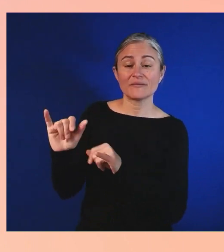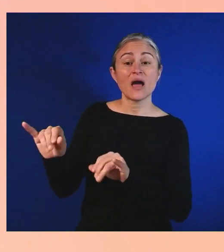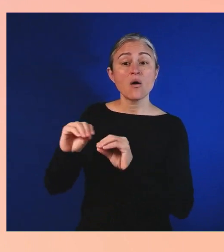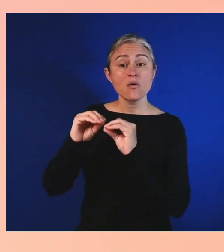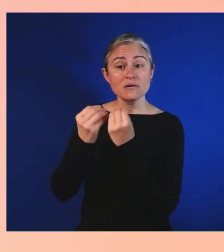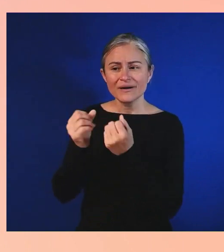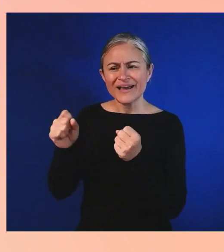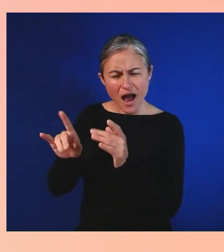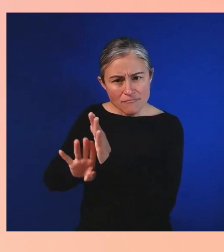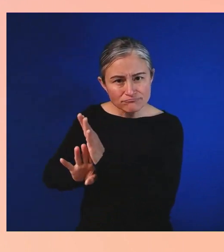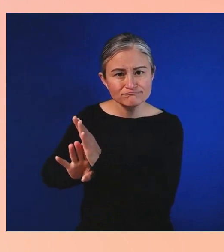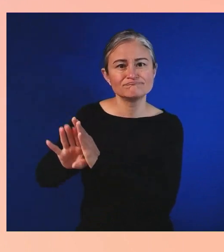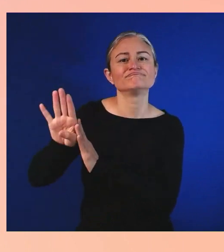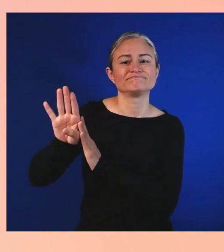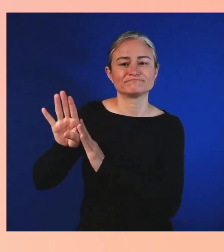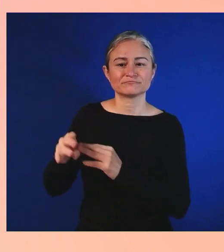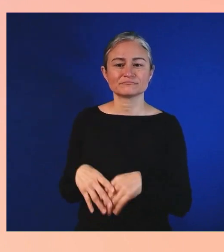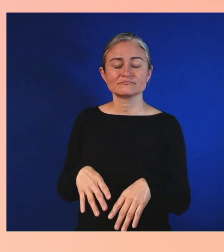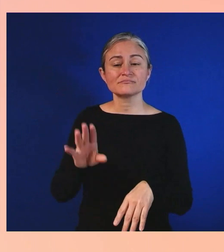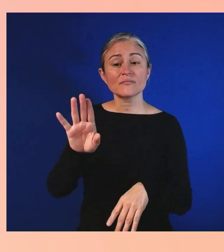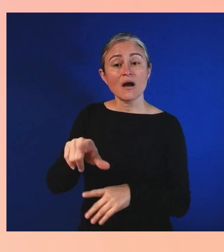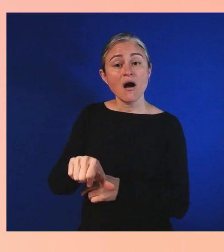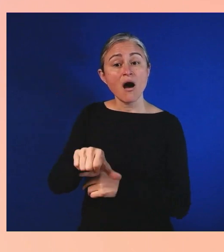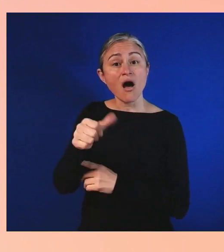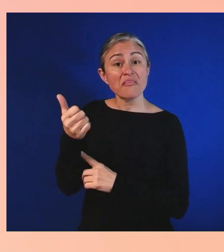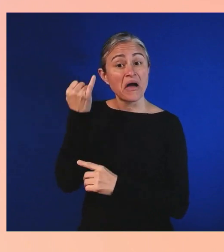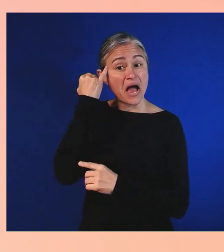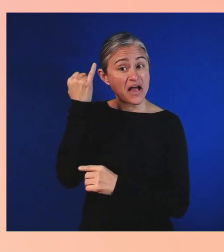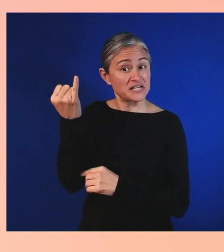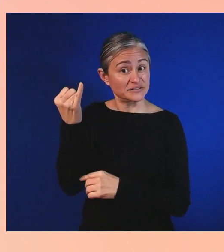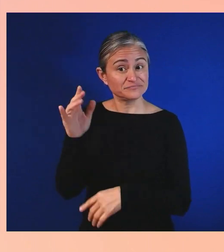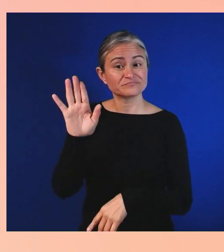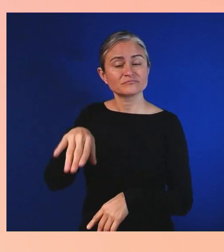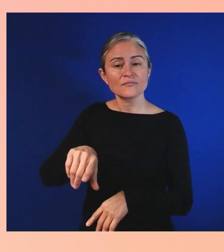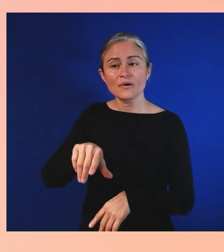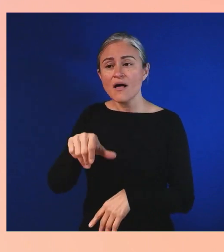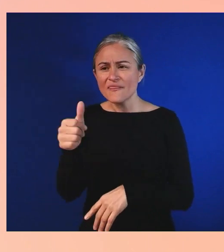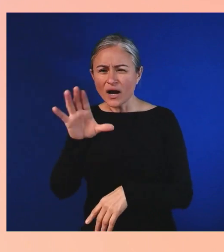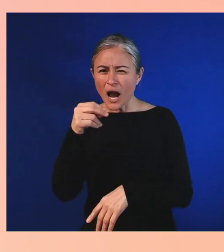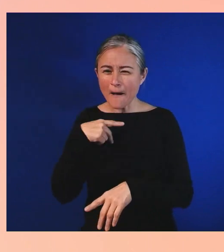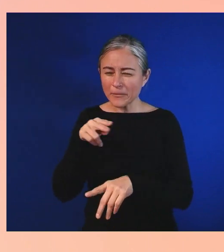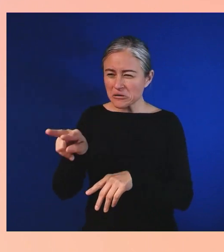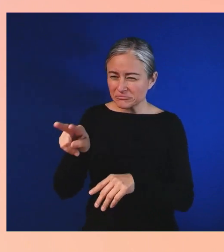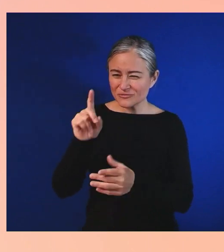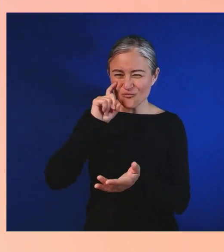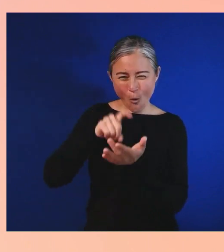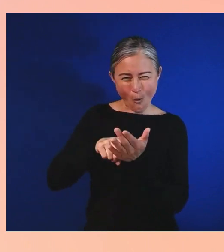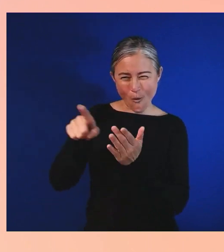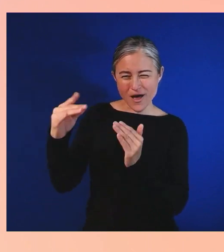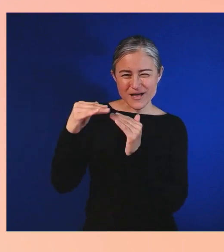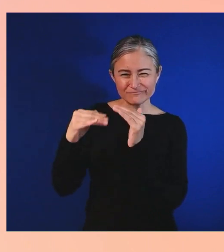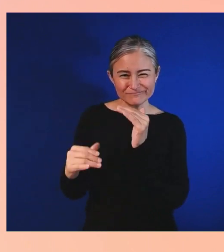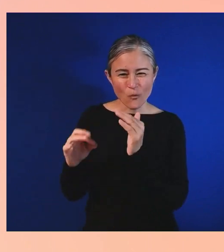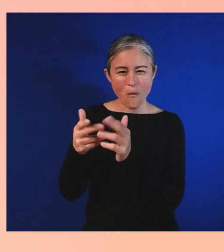other companies that are not yet with this change in their mindset on how